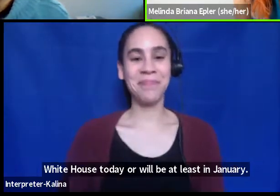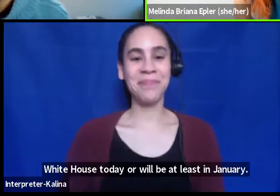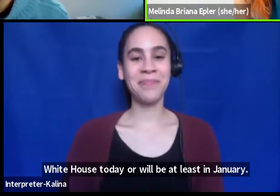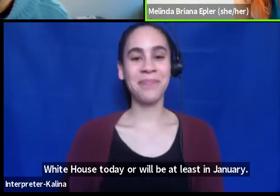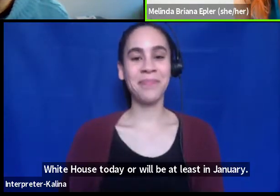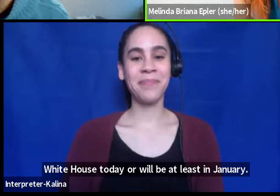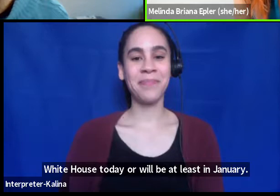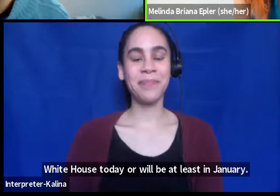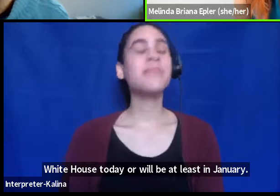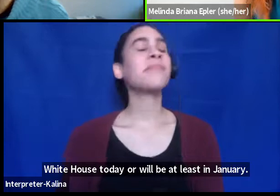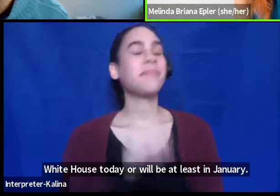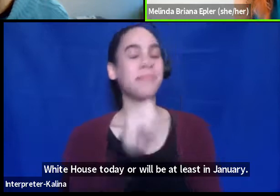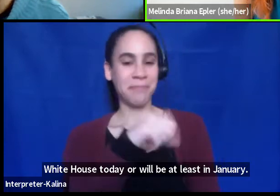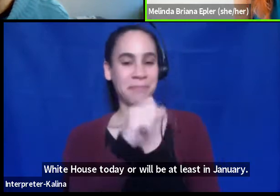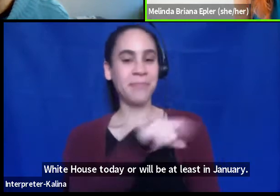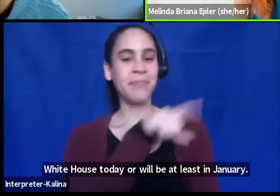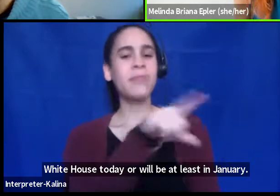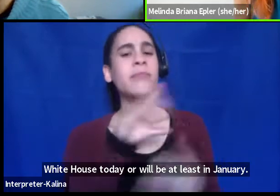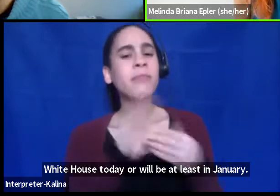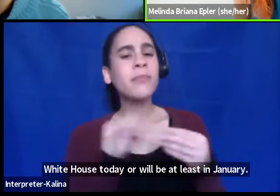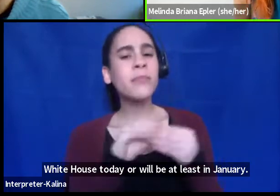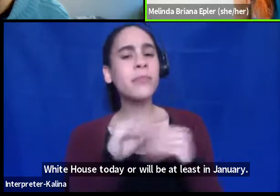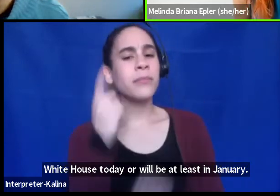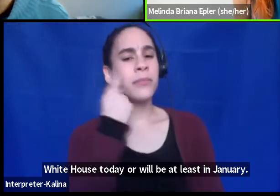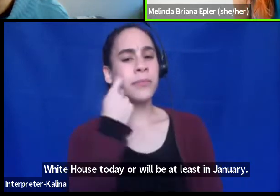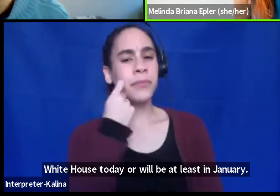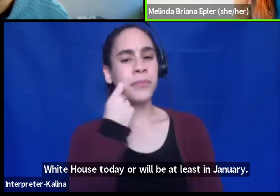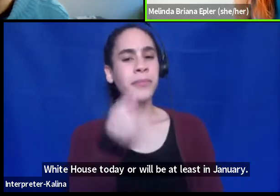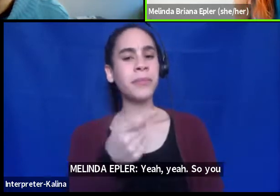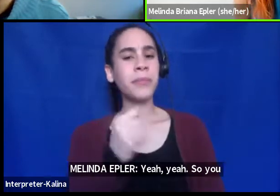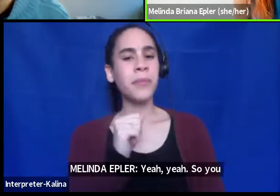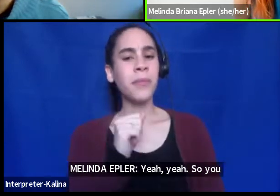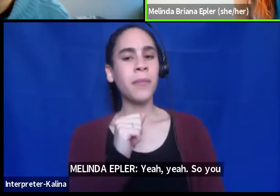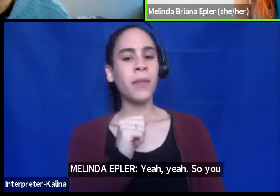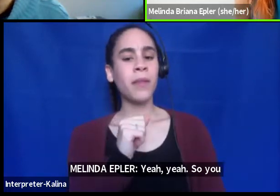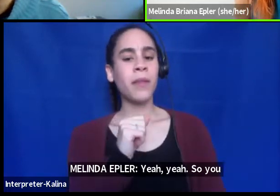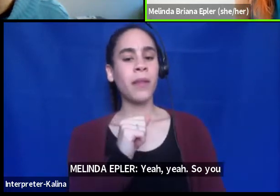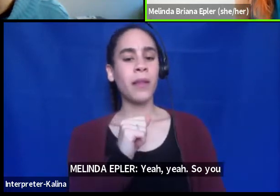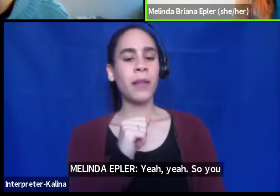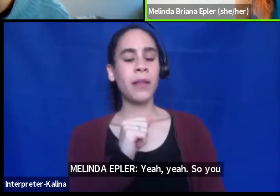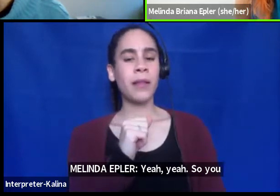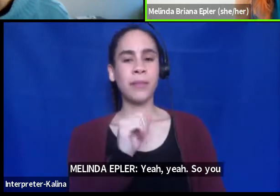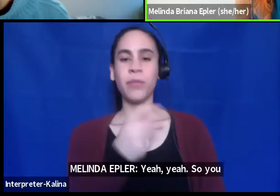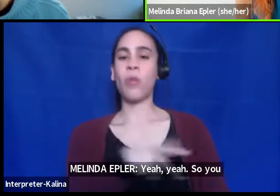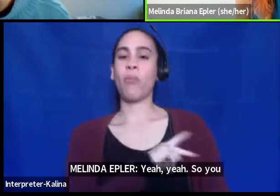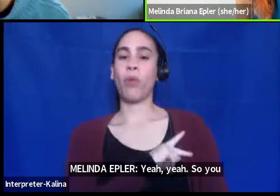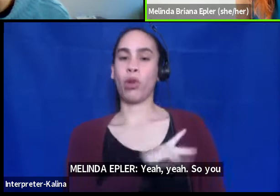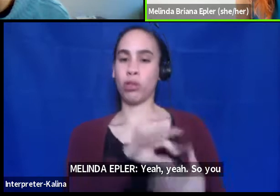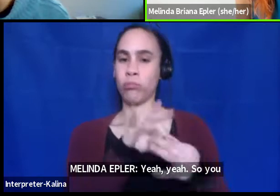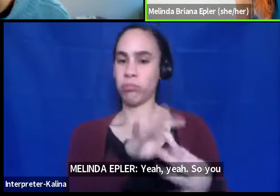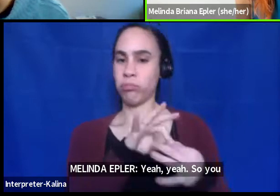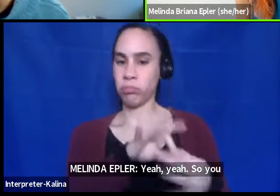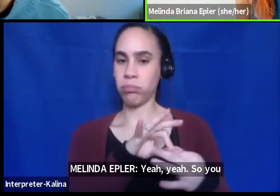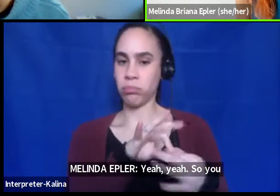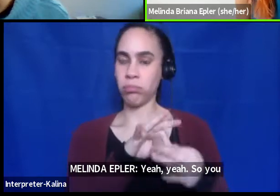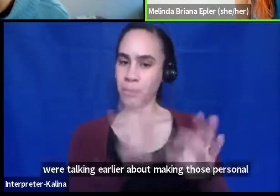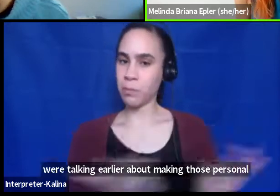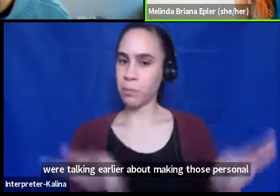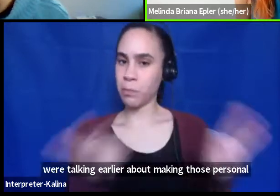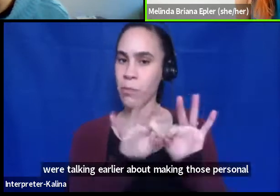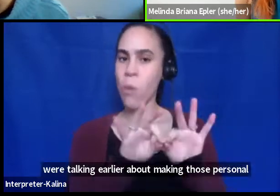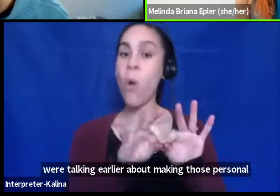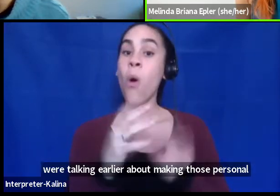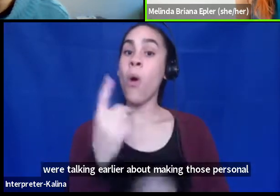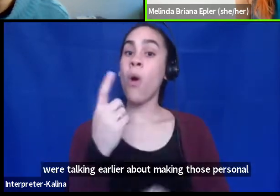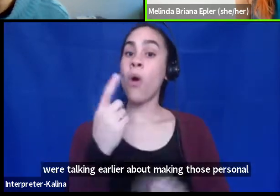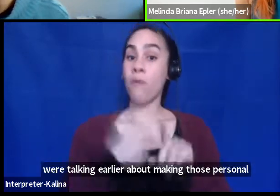So you were talking earlier about making those personal connections. And one of the things that came out of the